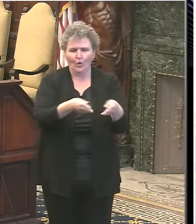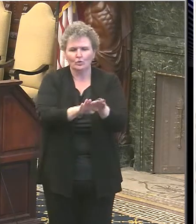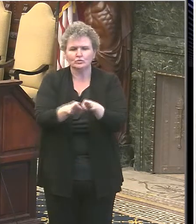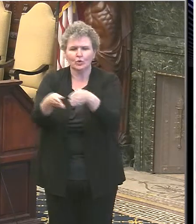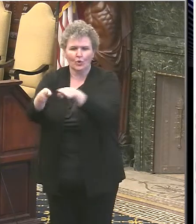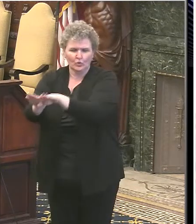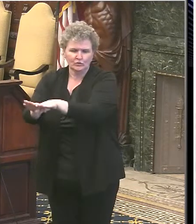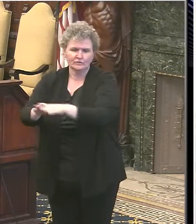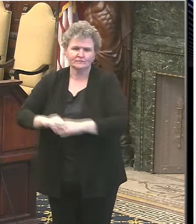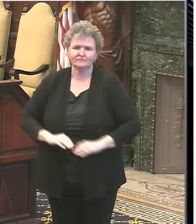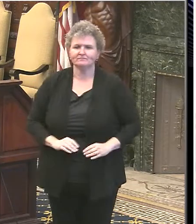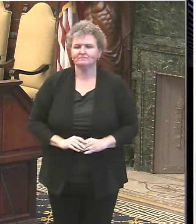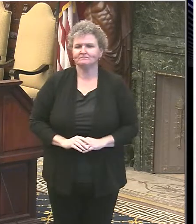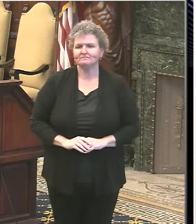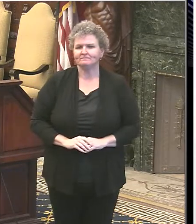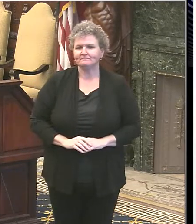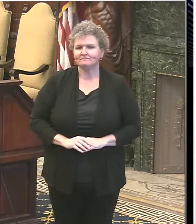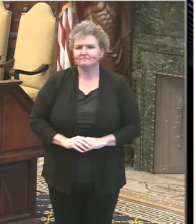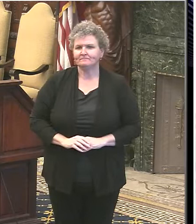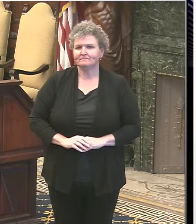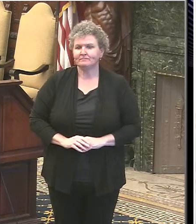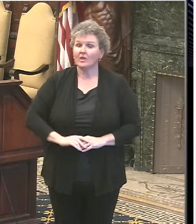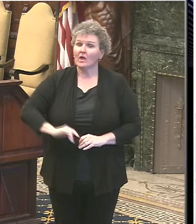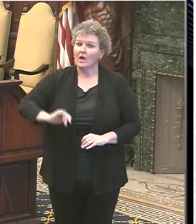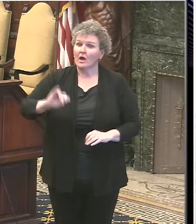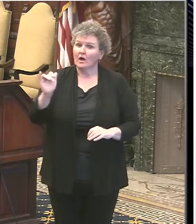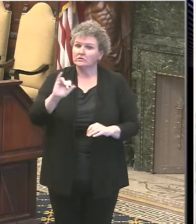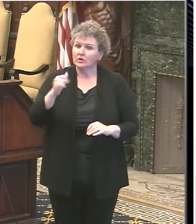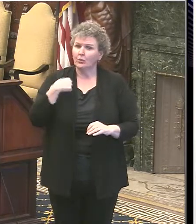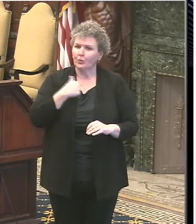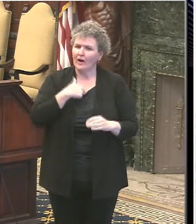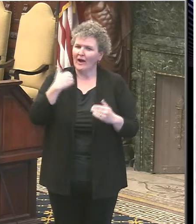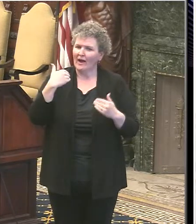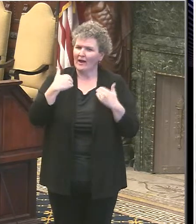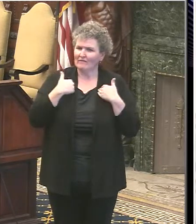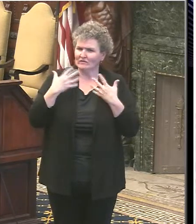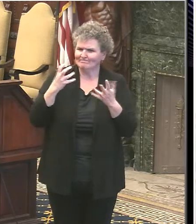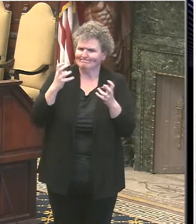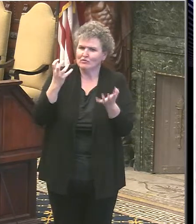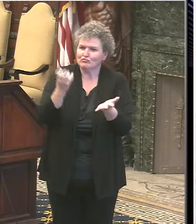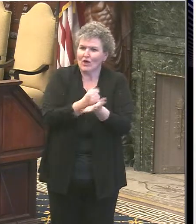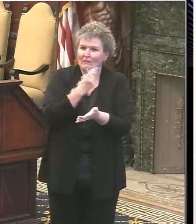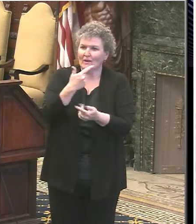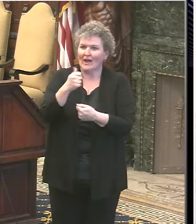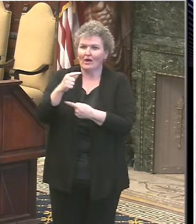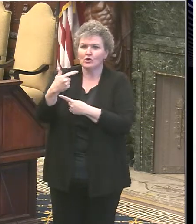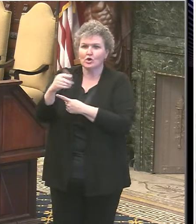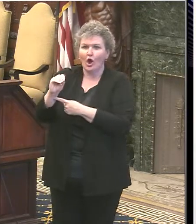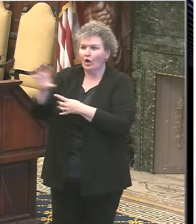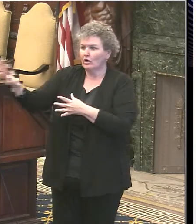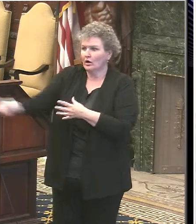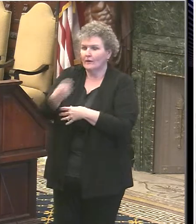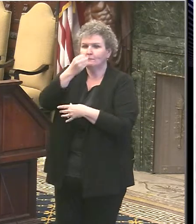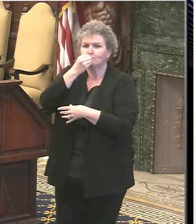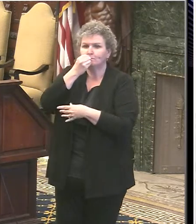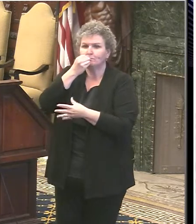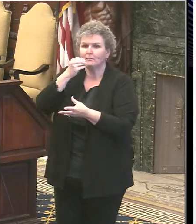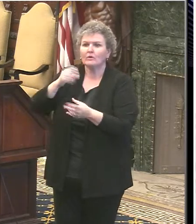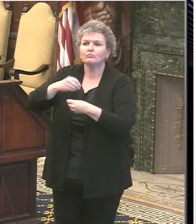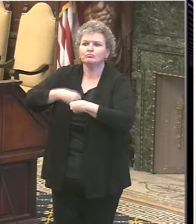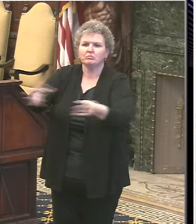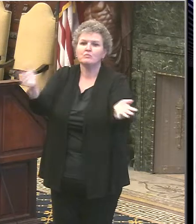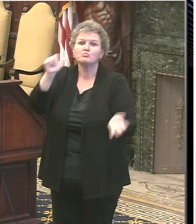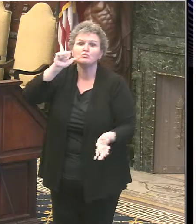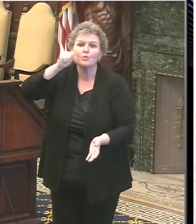or Friday. This also means that we will have our grab and go meals available for pickup tomorrow,